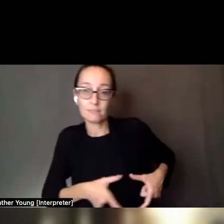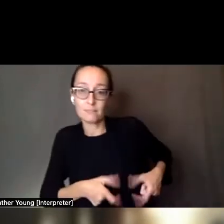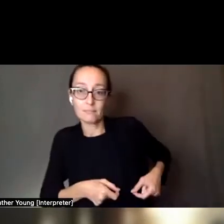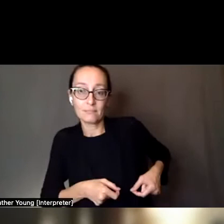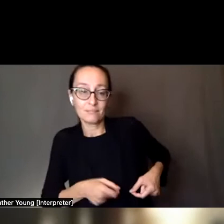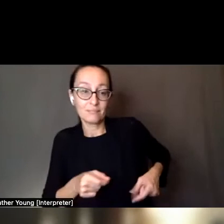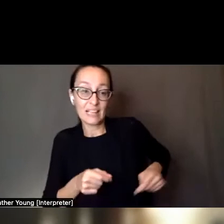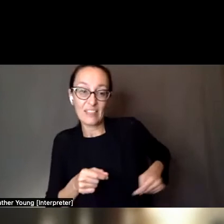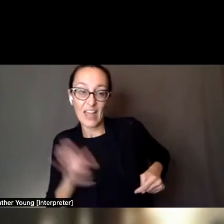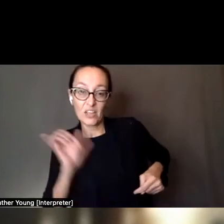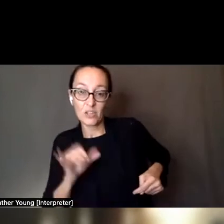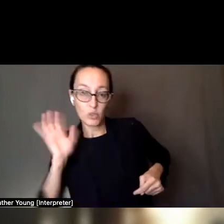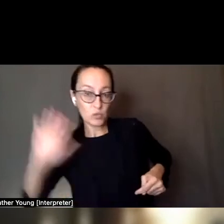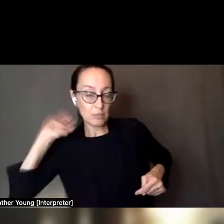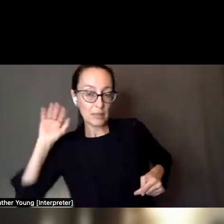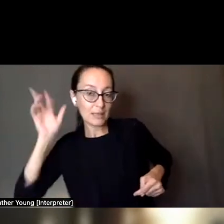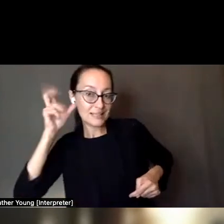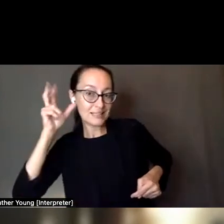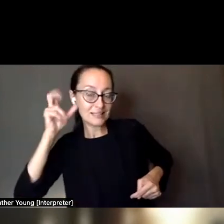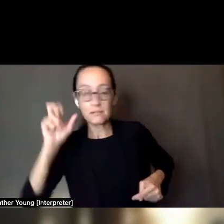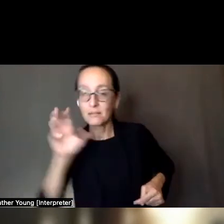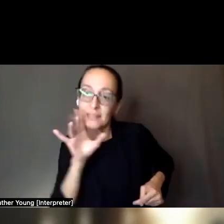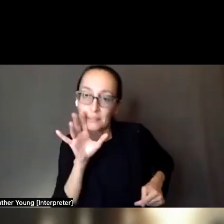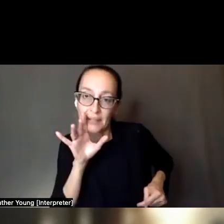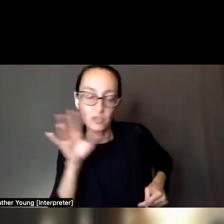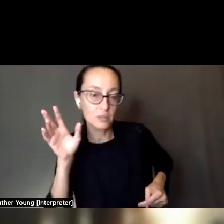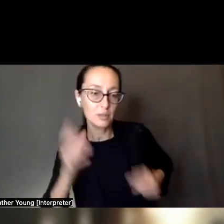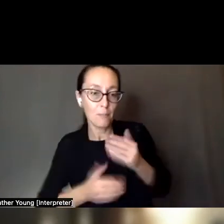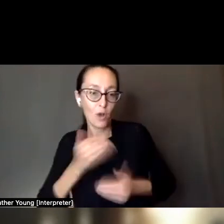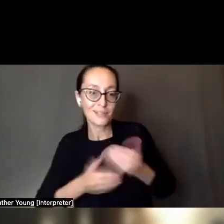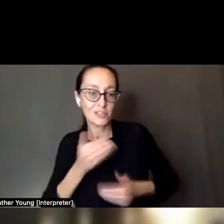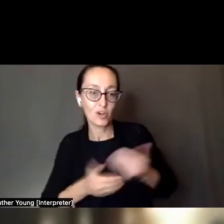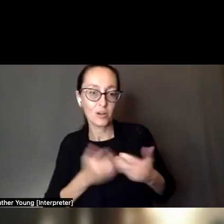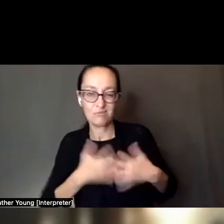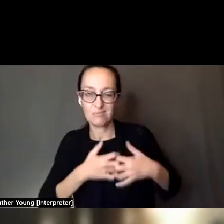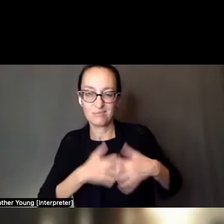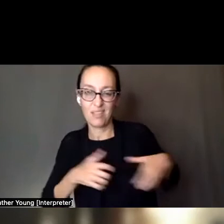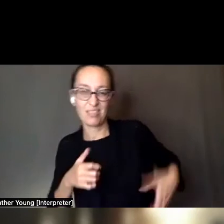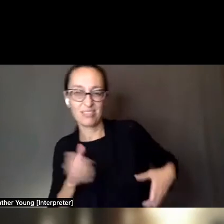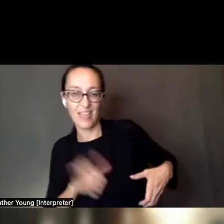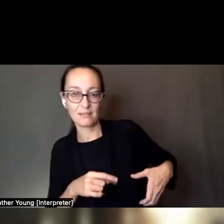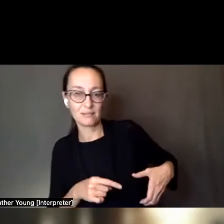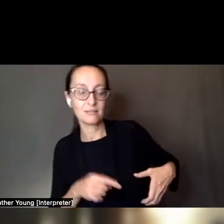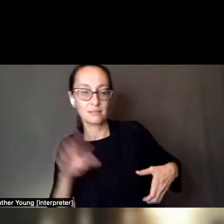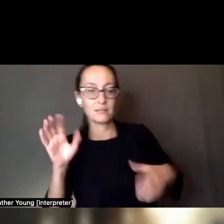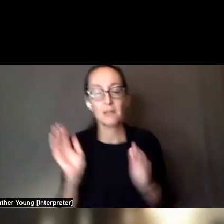be a sound processor, or a speech processor, as we used to call it. It was a little